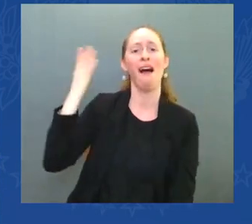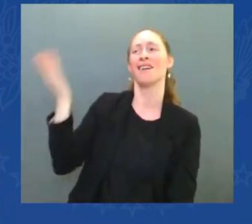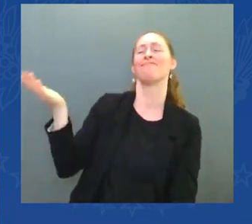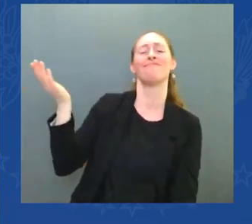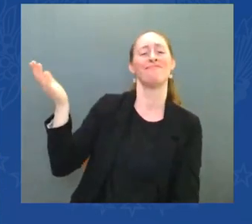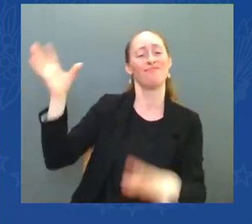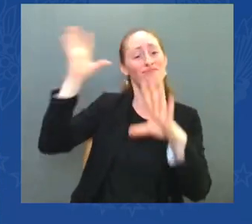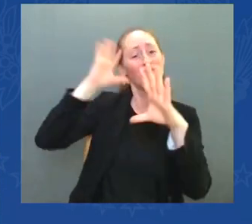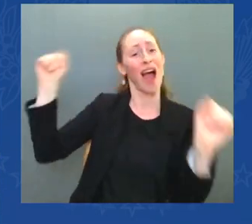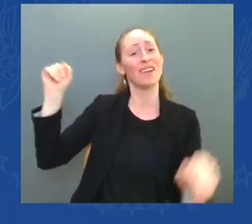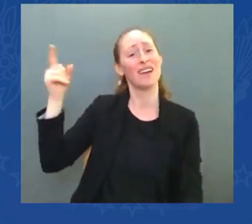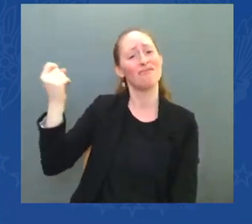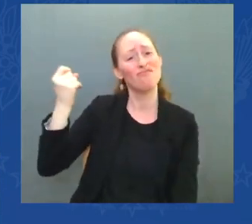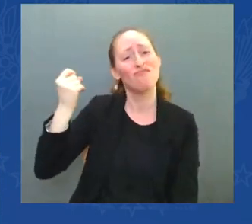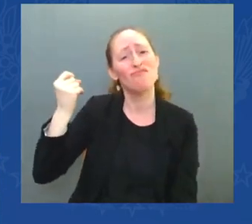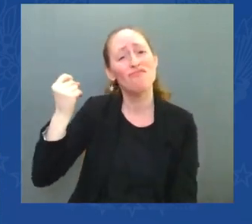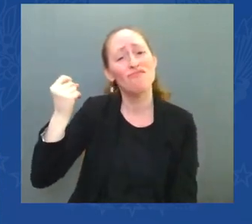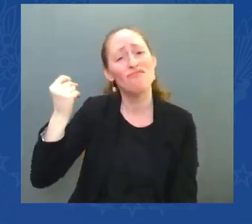not enough.